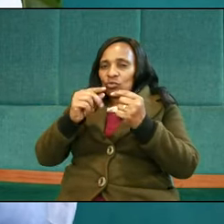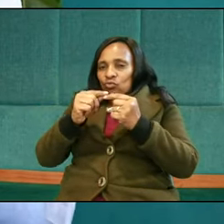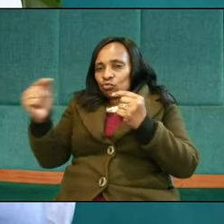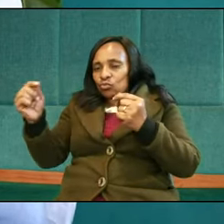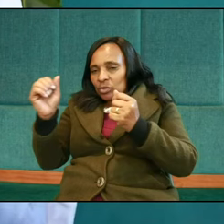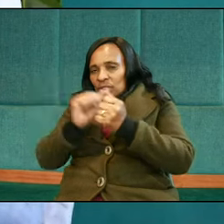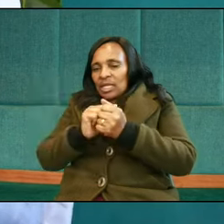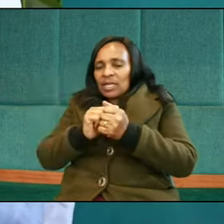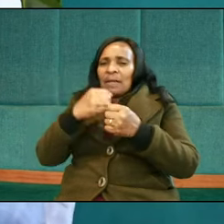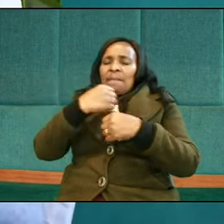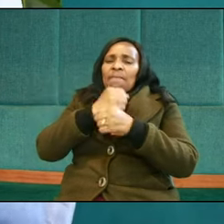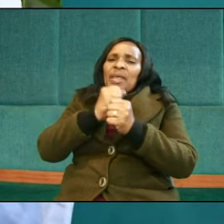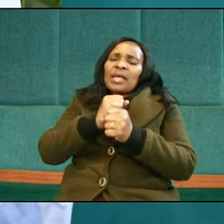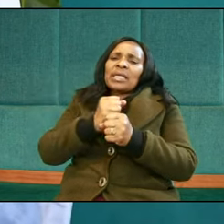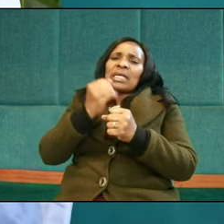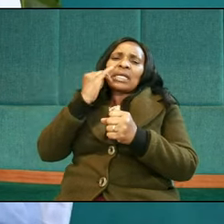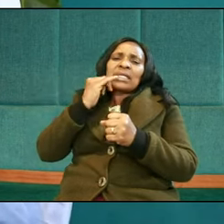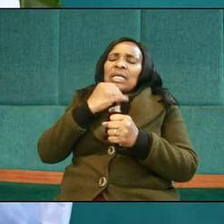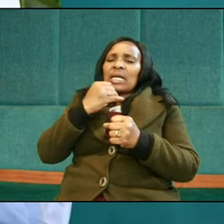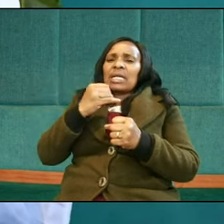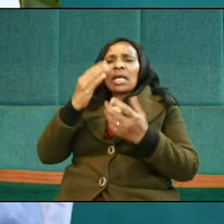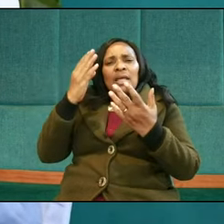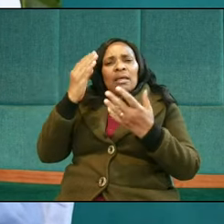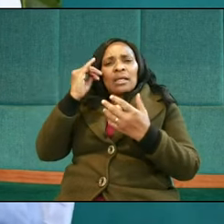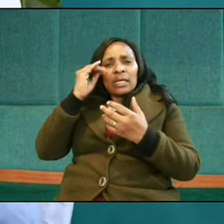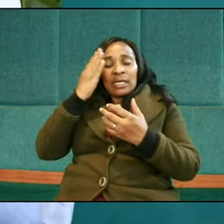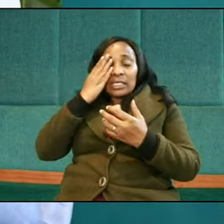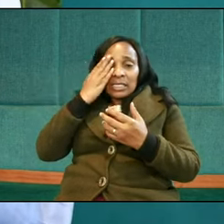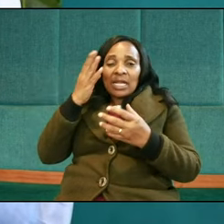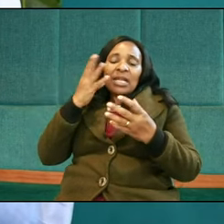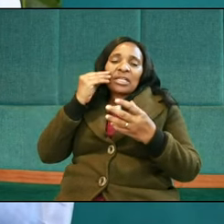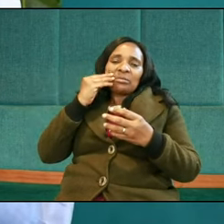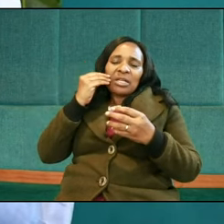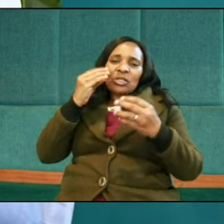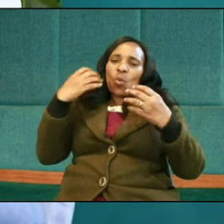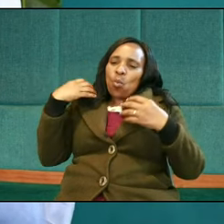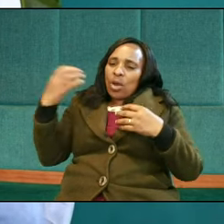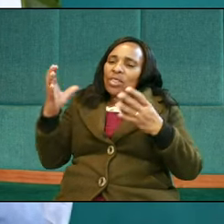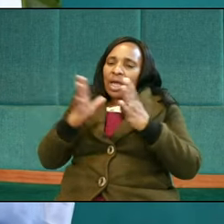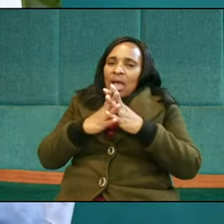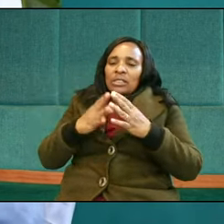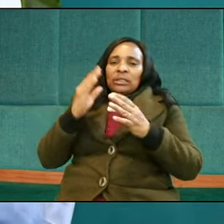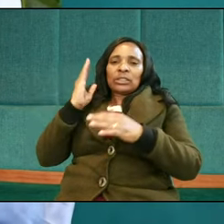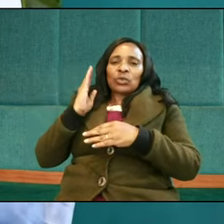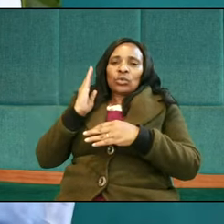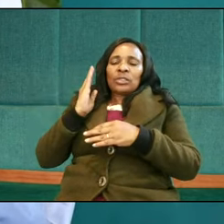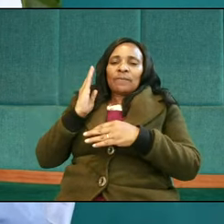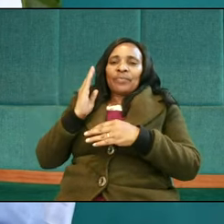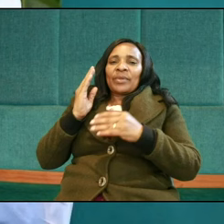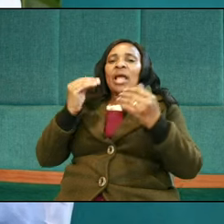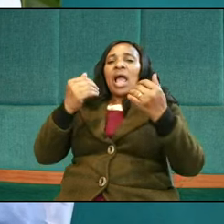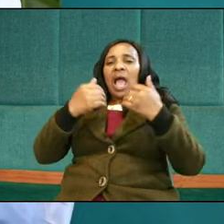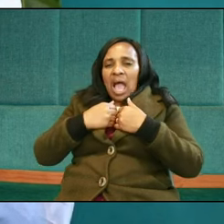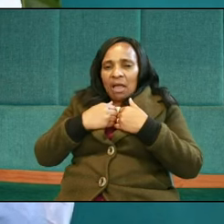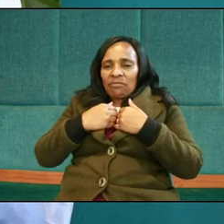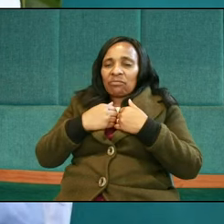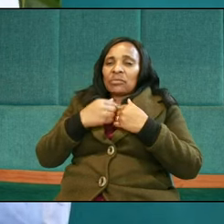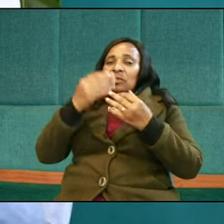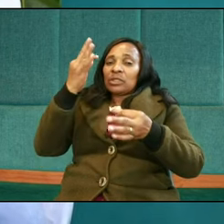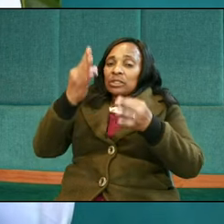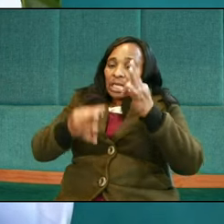make Israel experience wealth and security. He also had